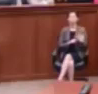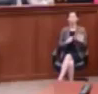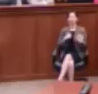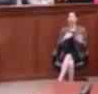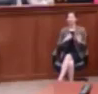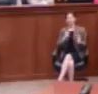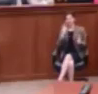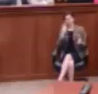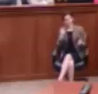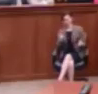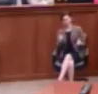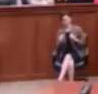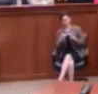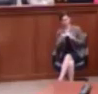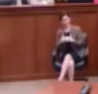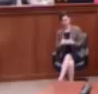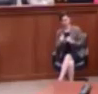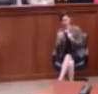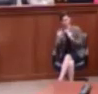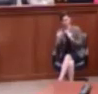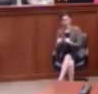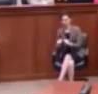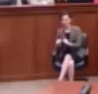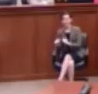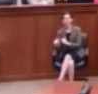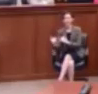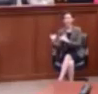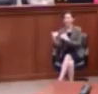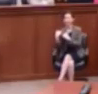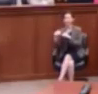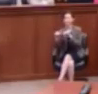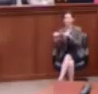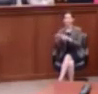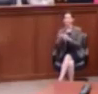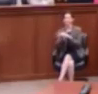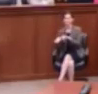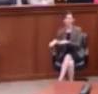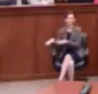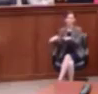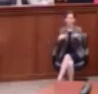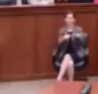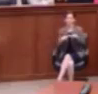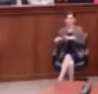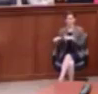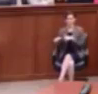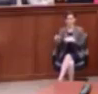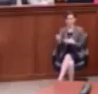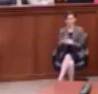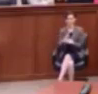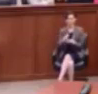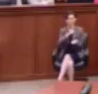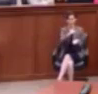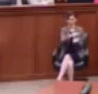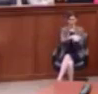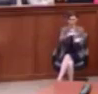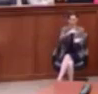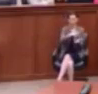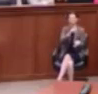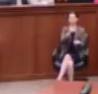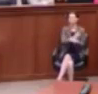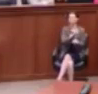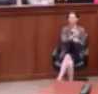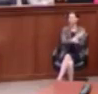to make the accountability system consistent between college,